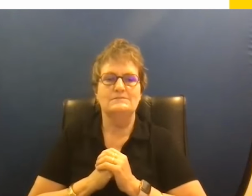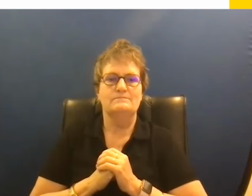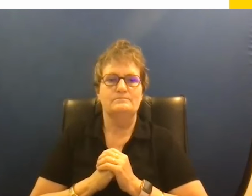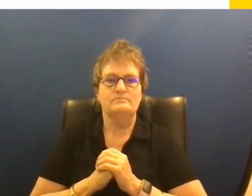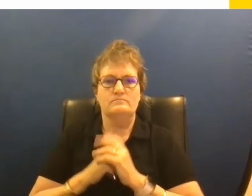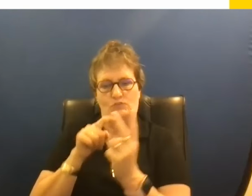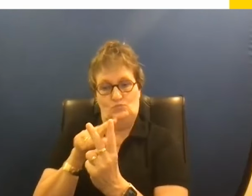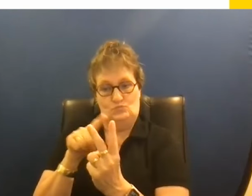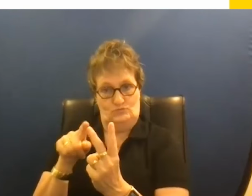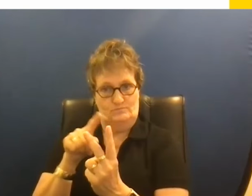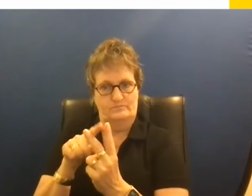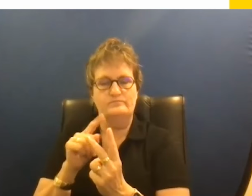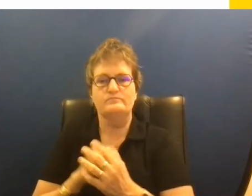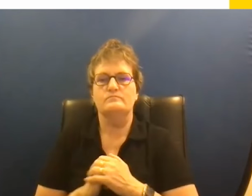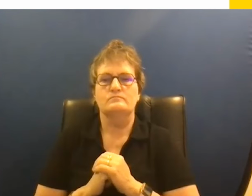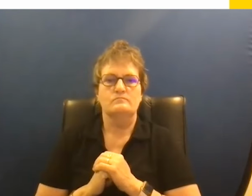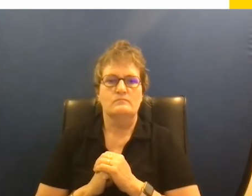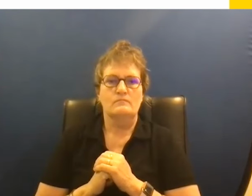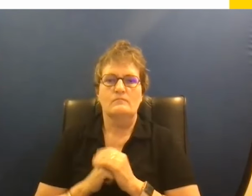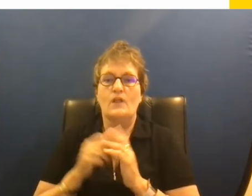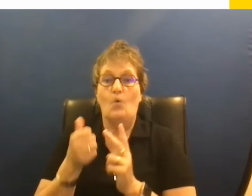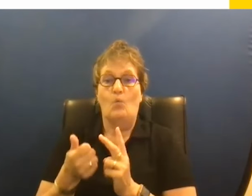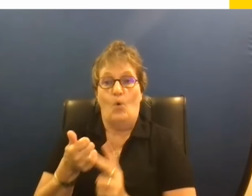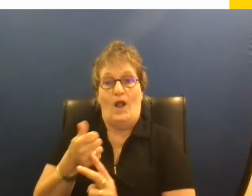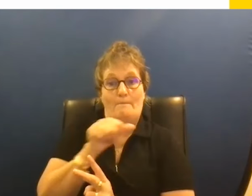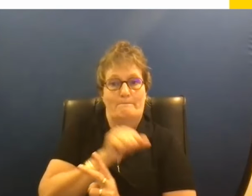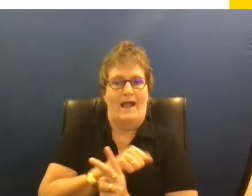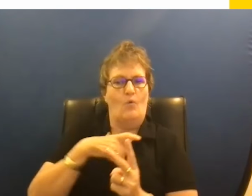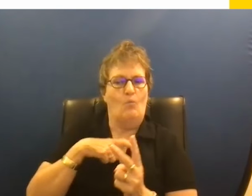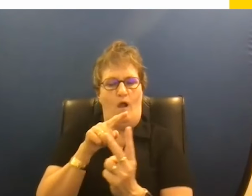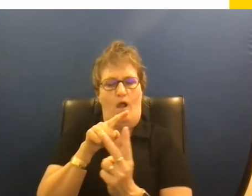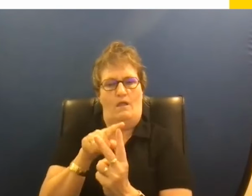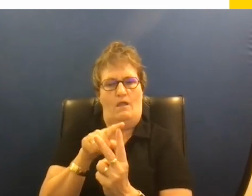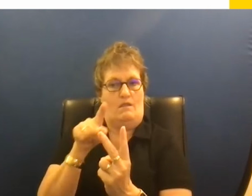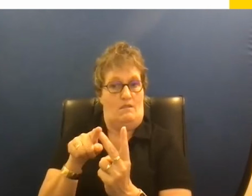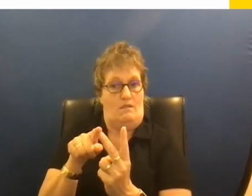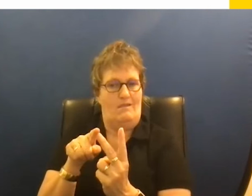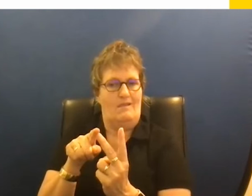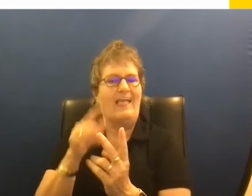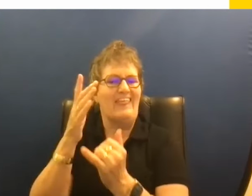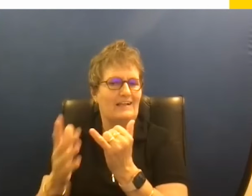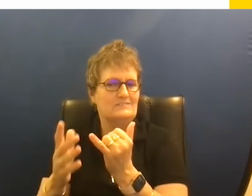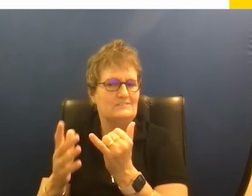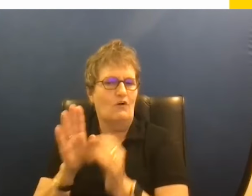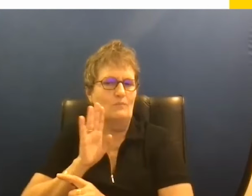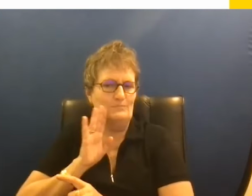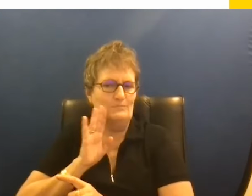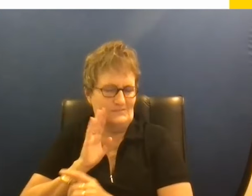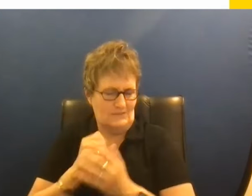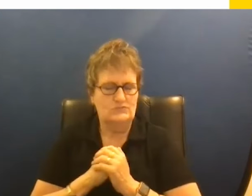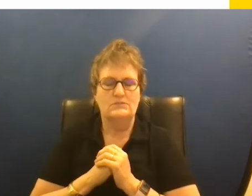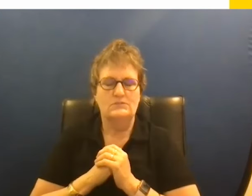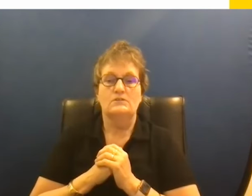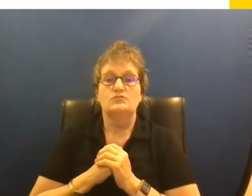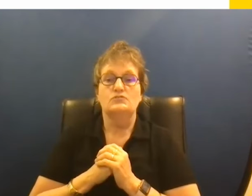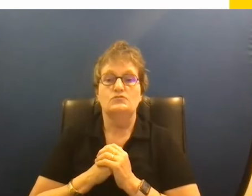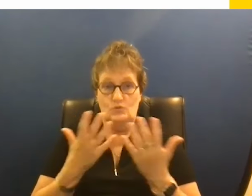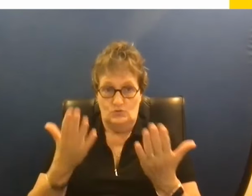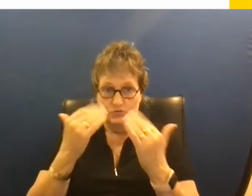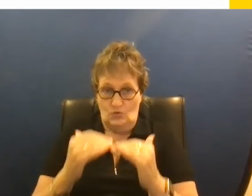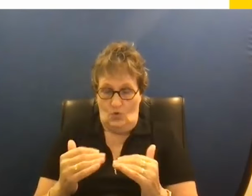And I will come back to like why we have different versions at the end. So with this, our